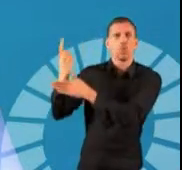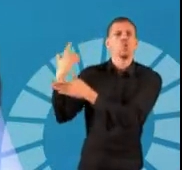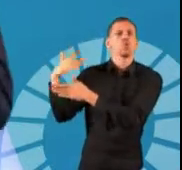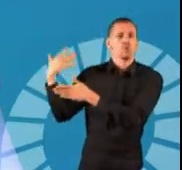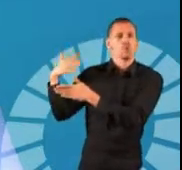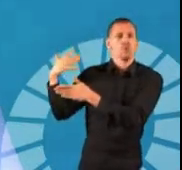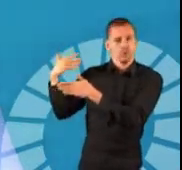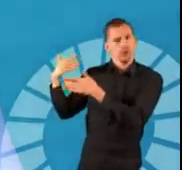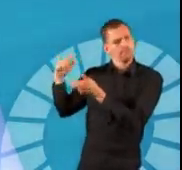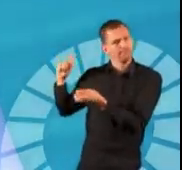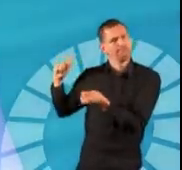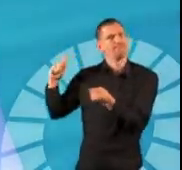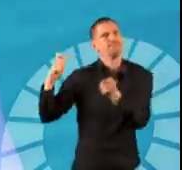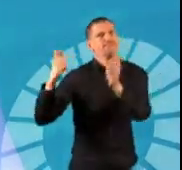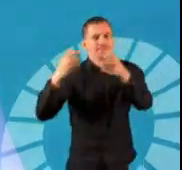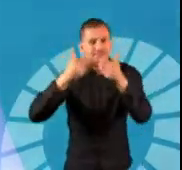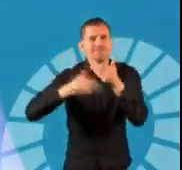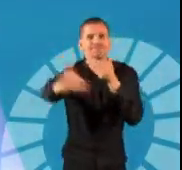humanity.